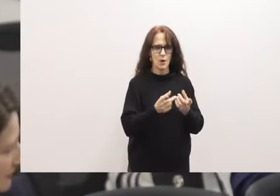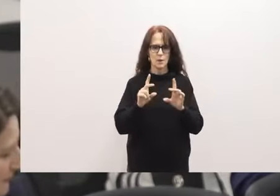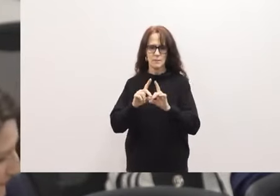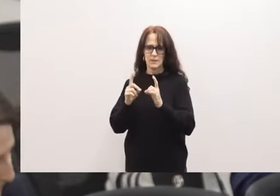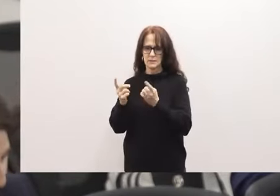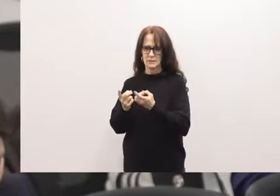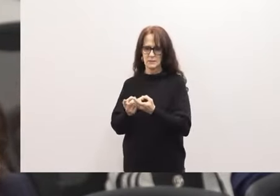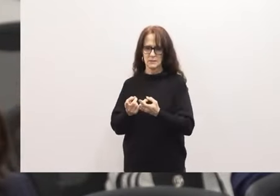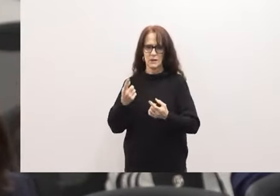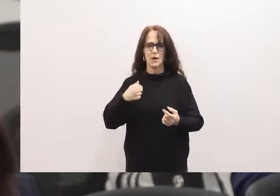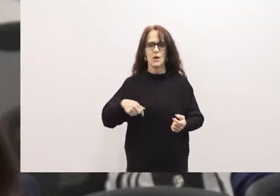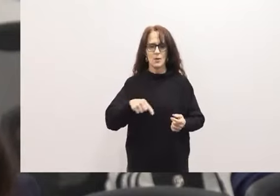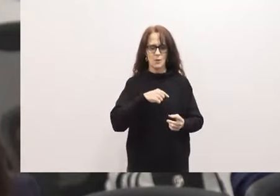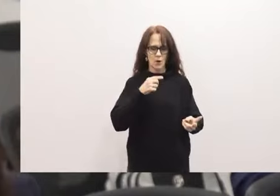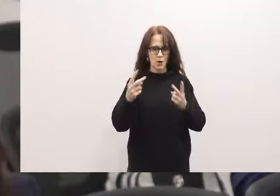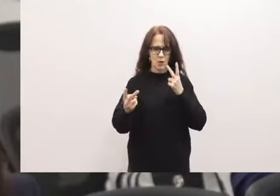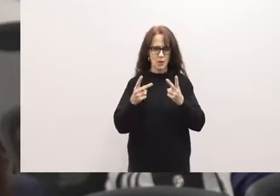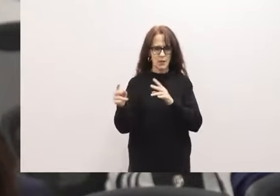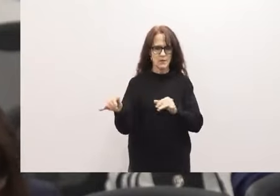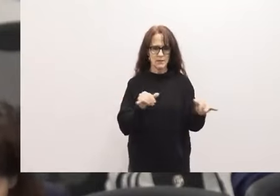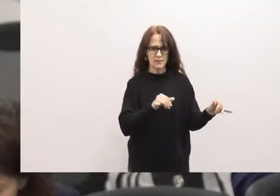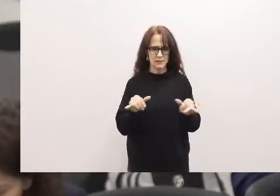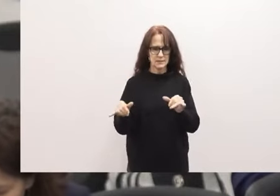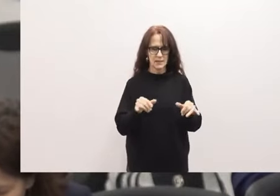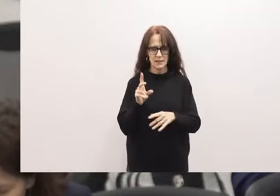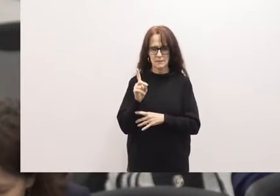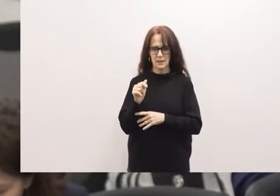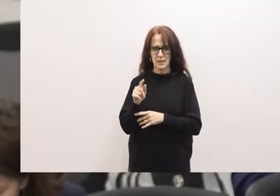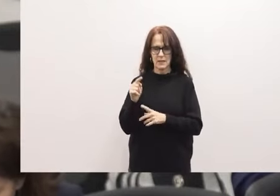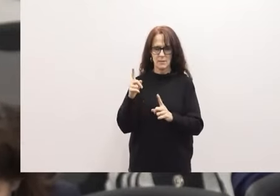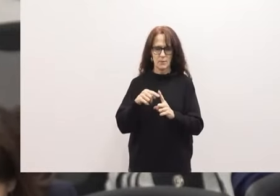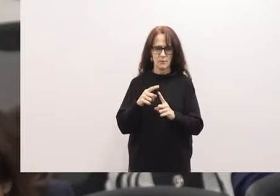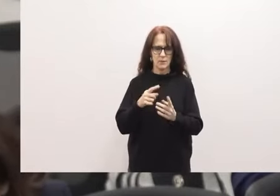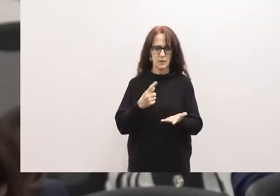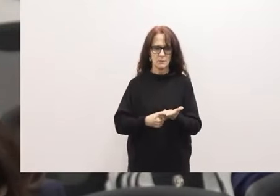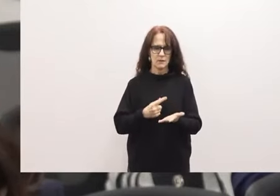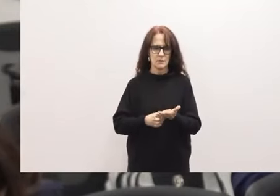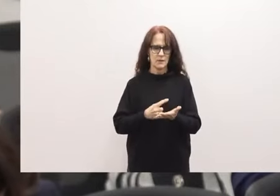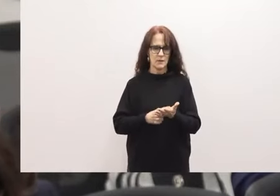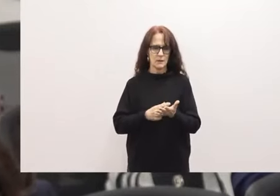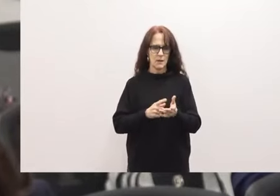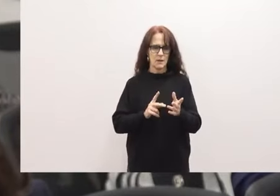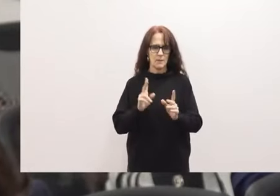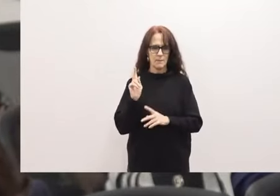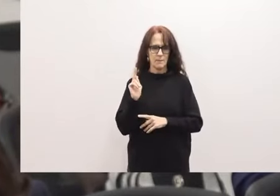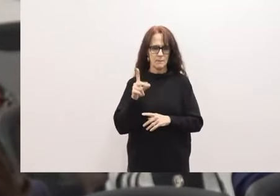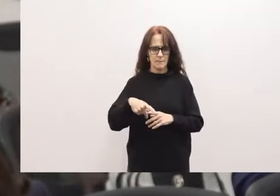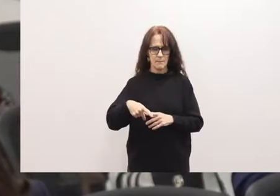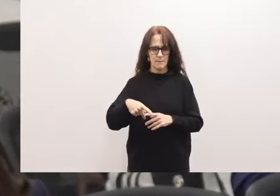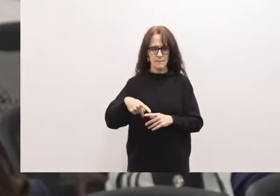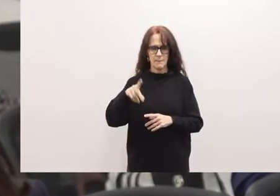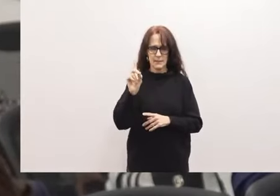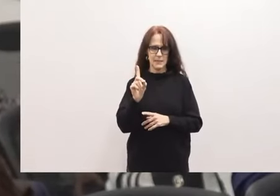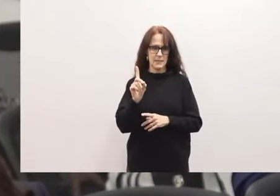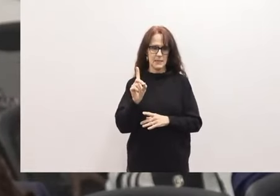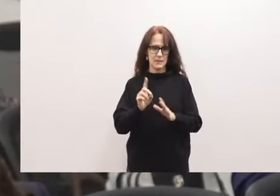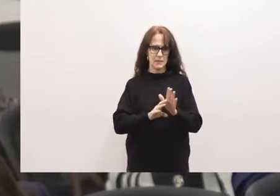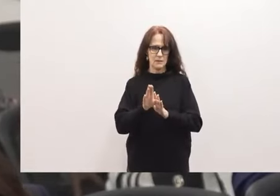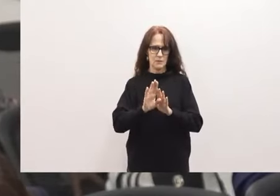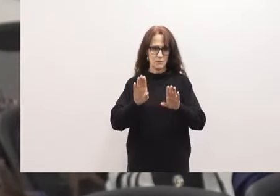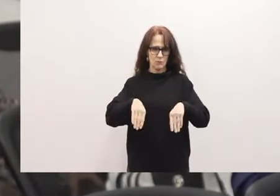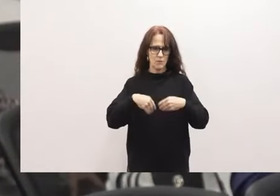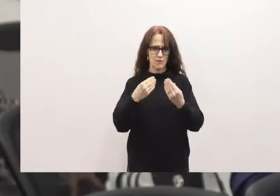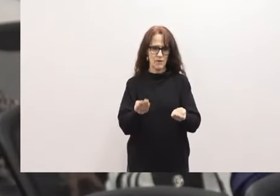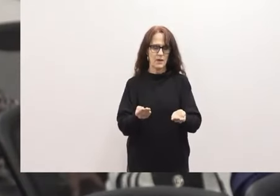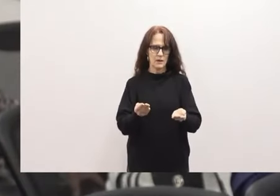that we are looking at the same data points, that we are having discussions around the professional development that is